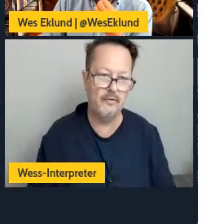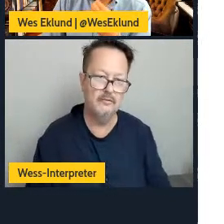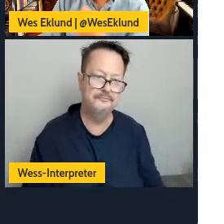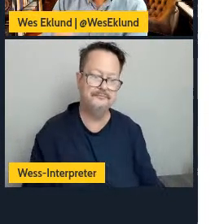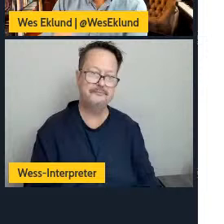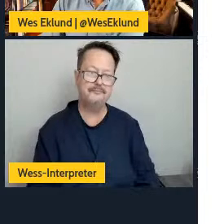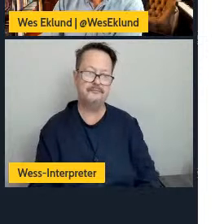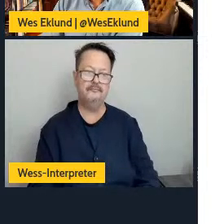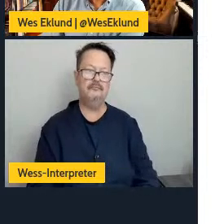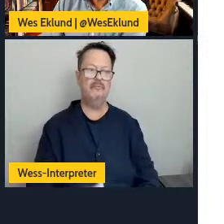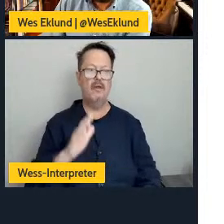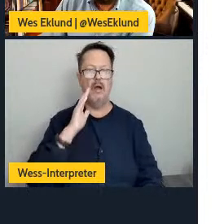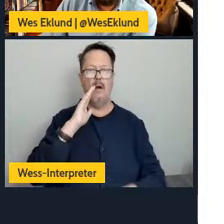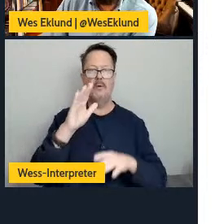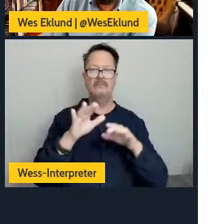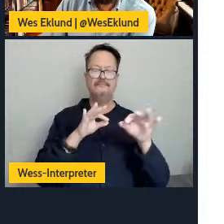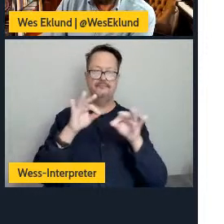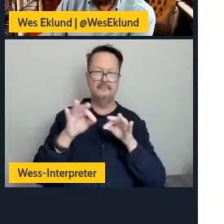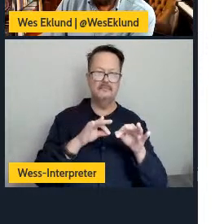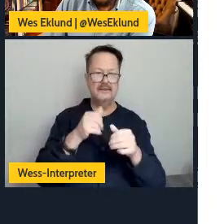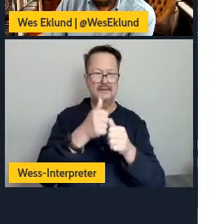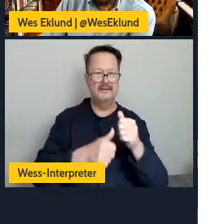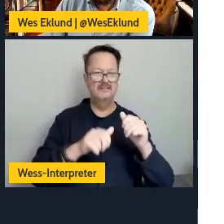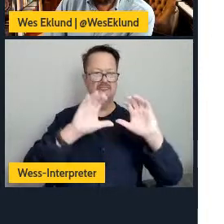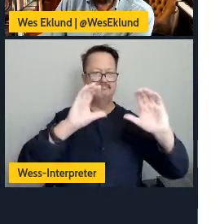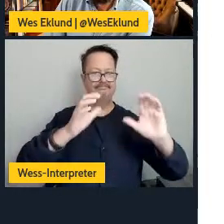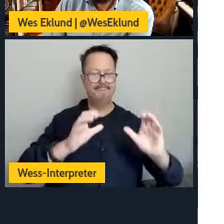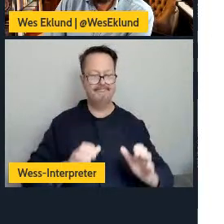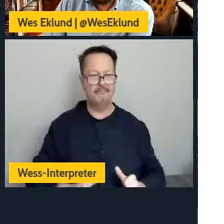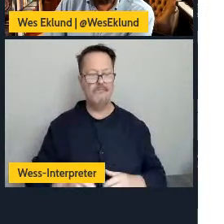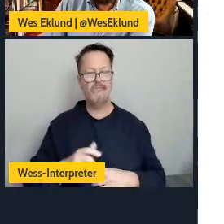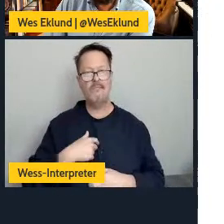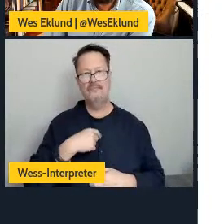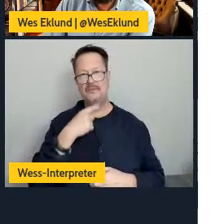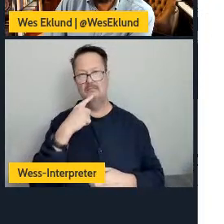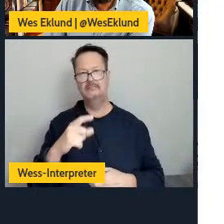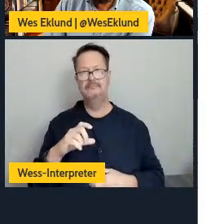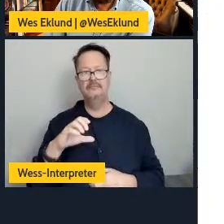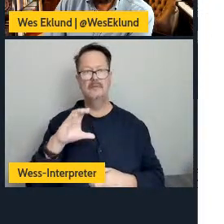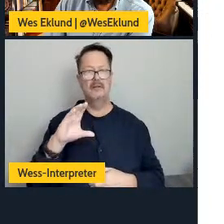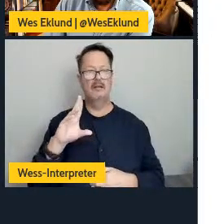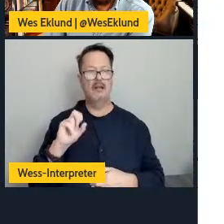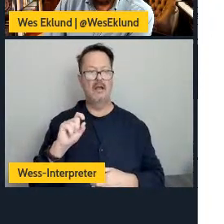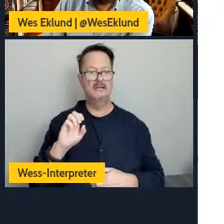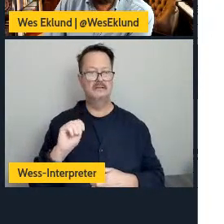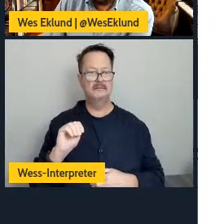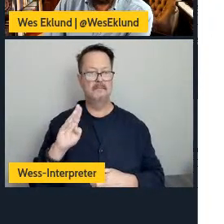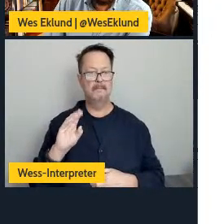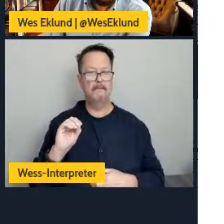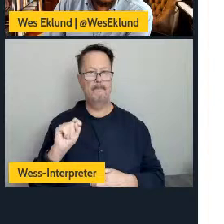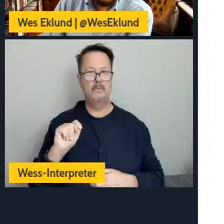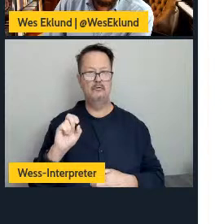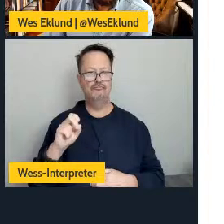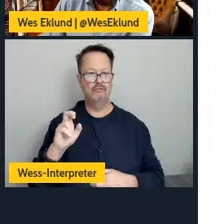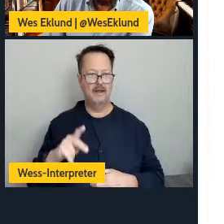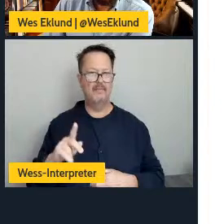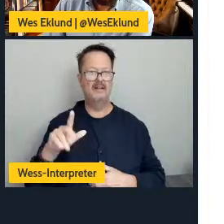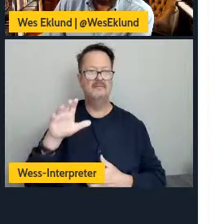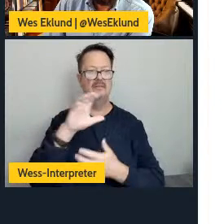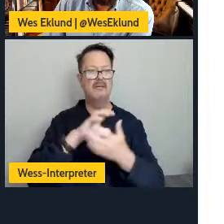So I'll go through these bit by bit. As I said, custom bootstrap, this would be CloudFormation